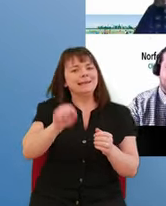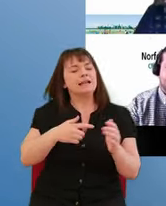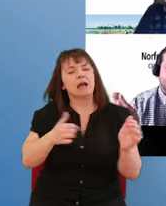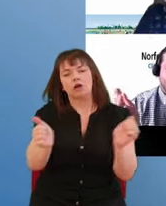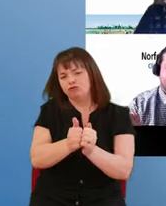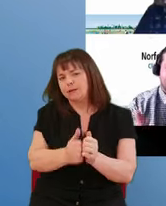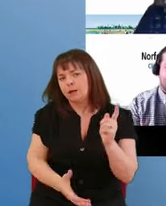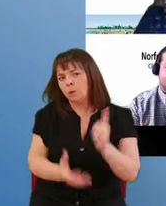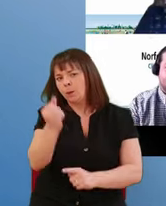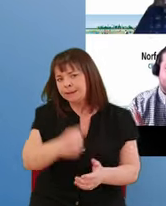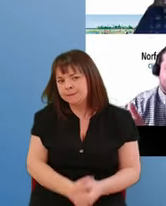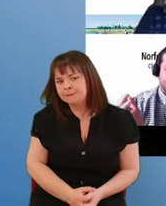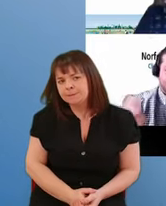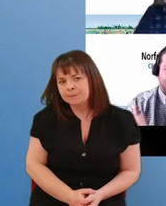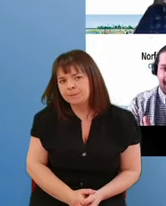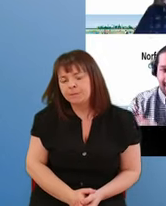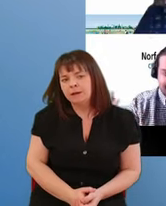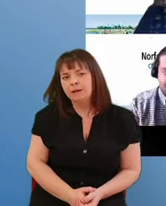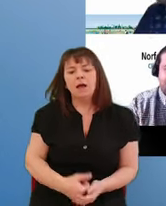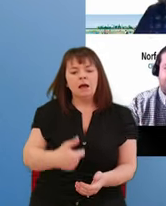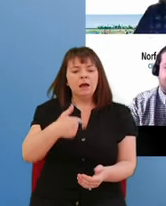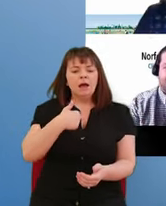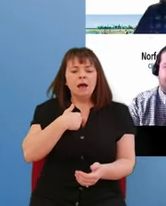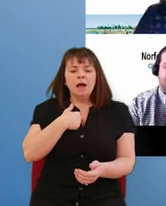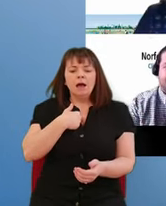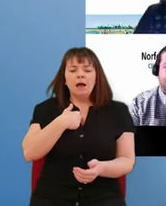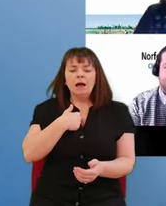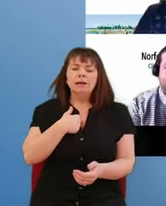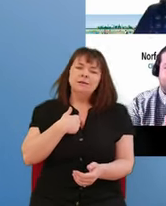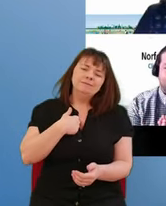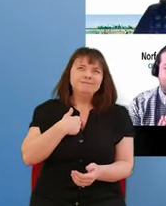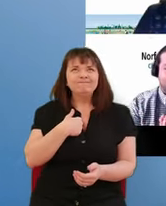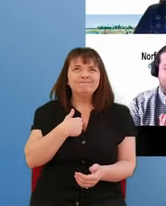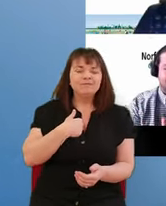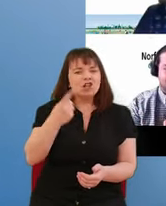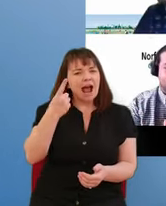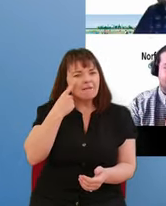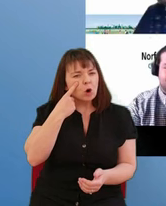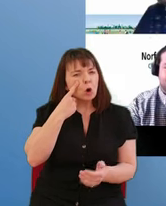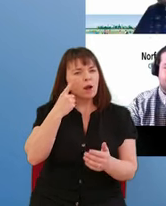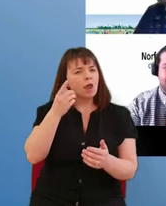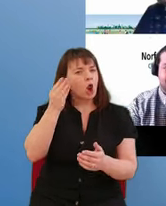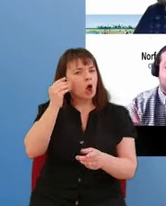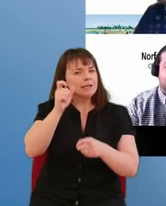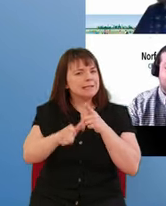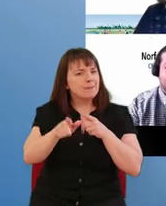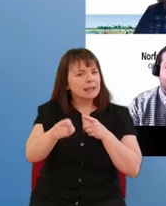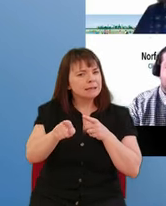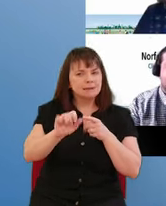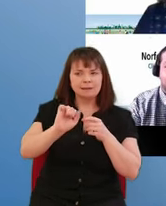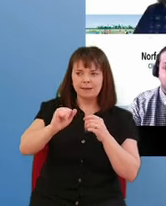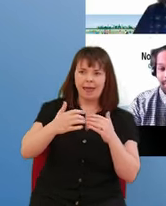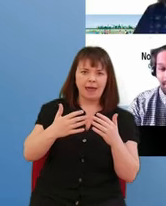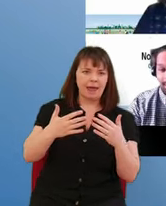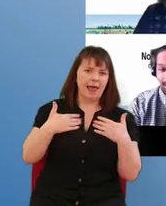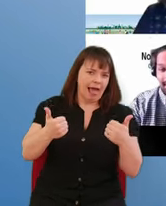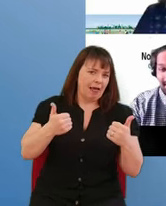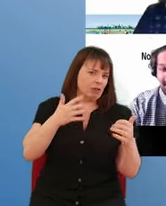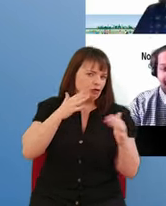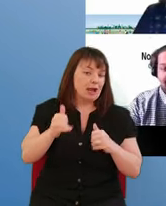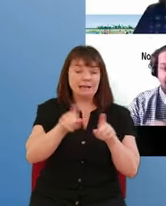check. The patient is there in a hopefully clinical environment. This could be extrapolated to all 3 checks, so it's a